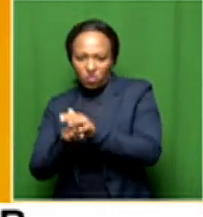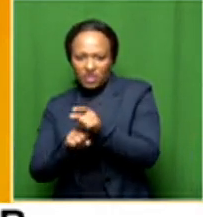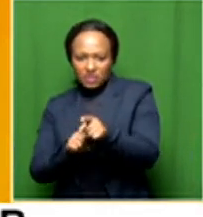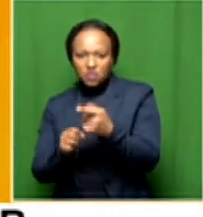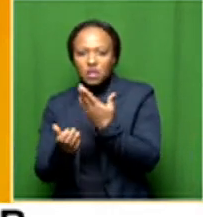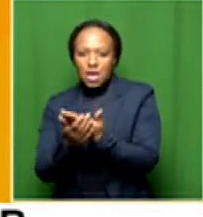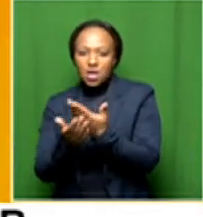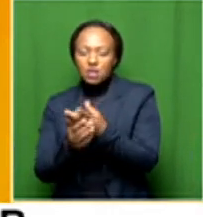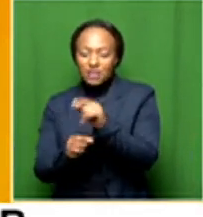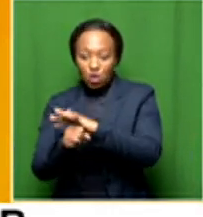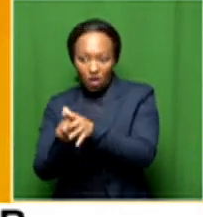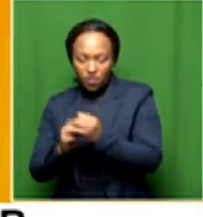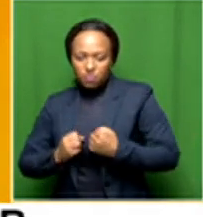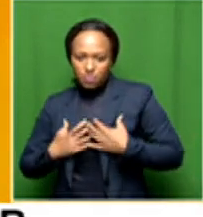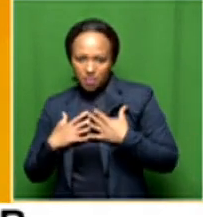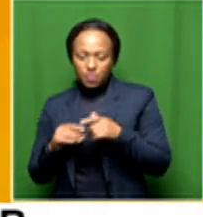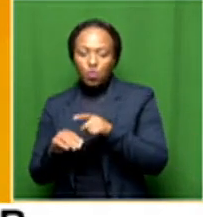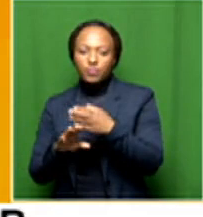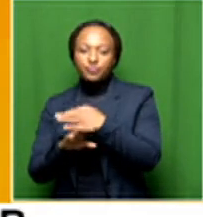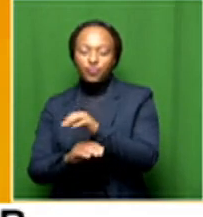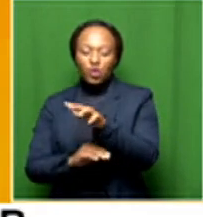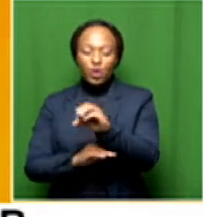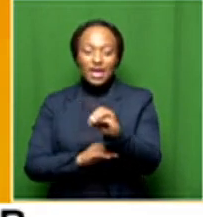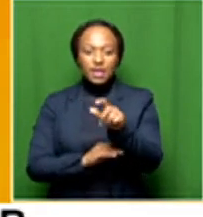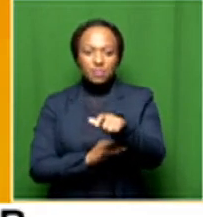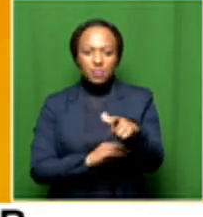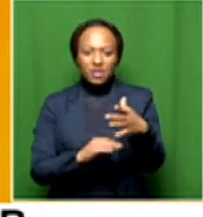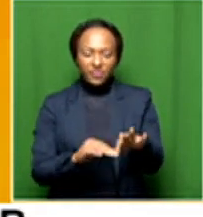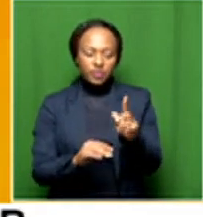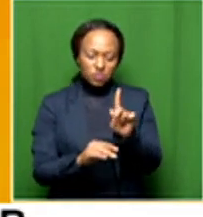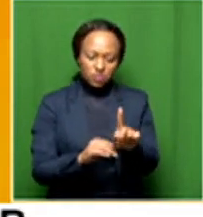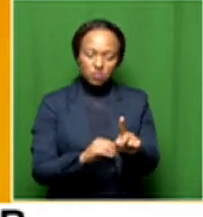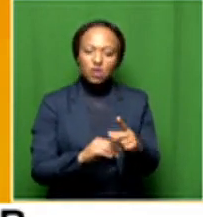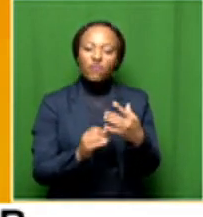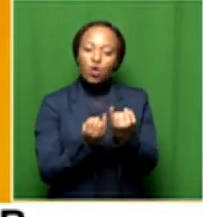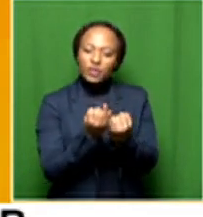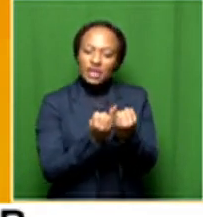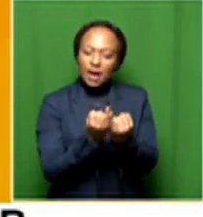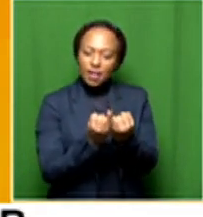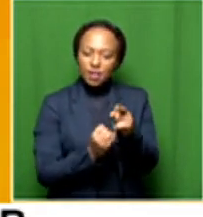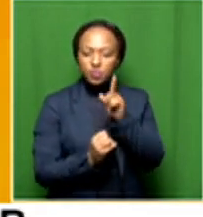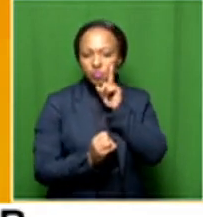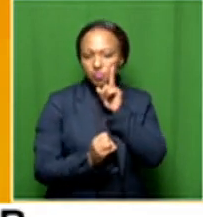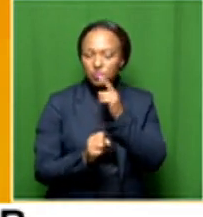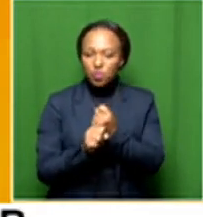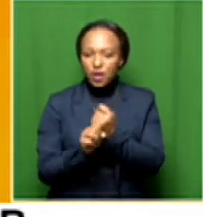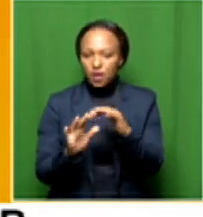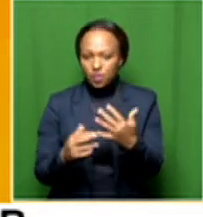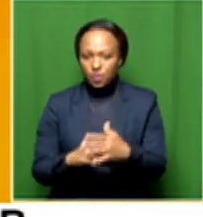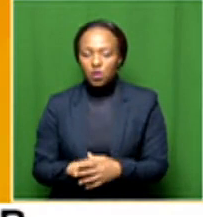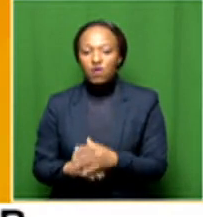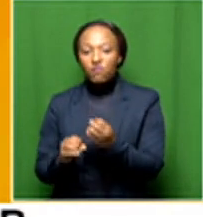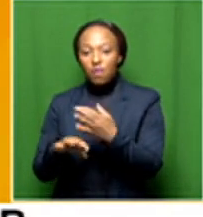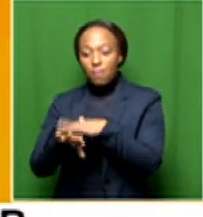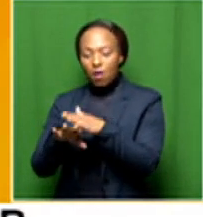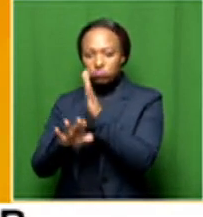causes COVID-19. So over 900 participants have been enrolled in the trial, and it will be running in various places countrywide. To tell